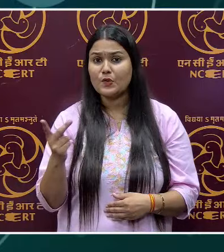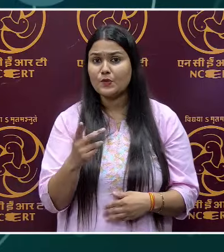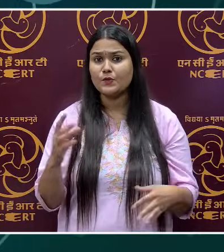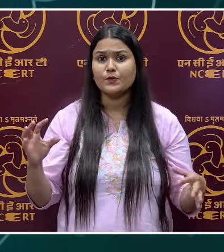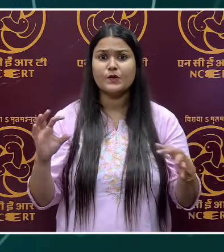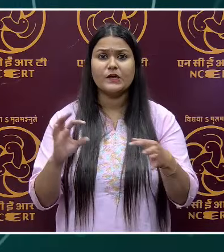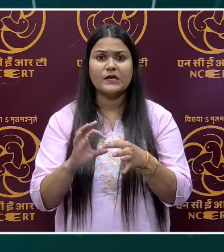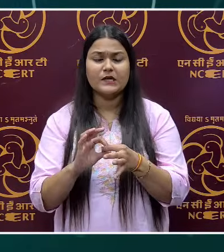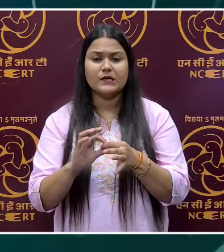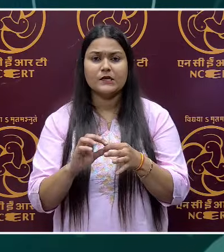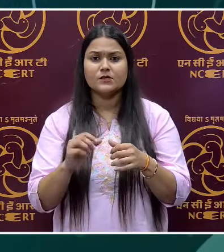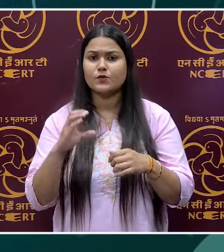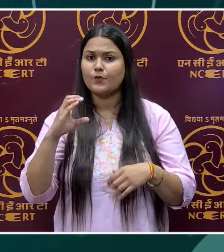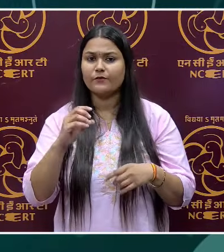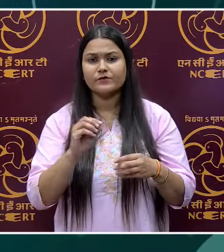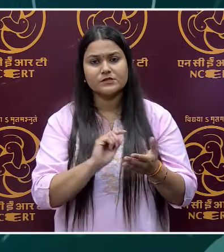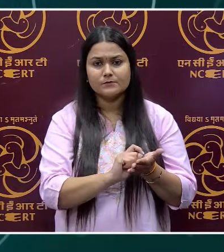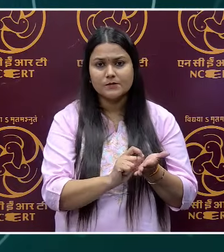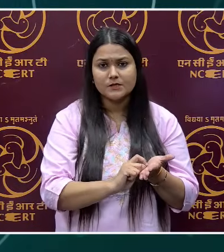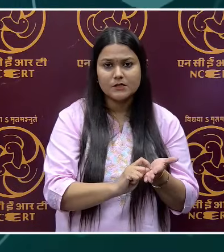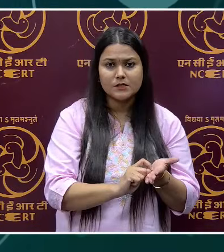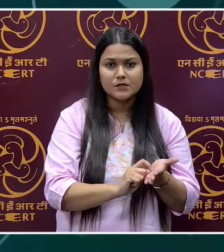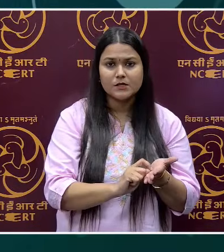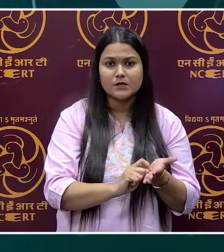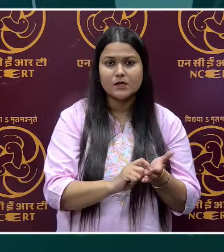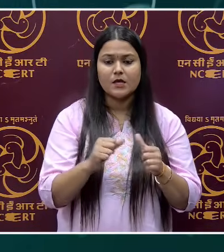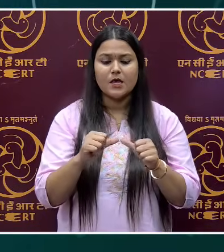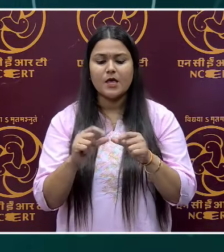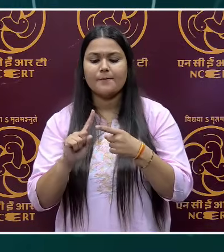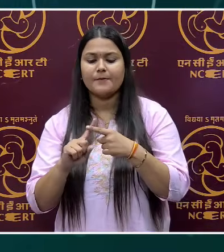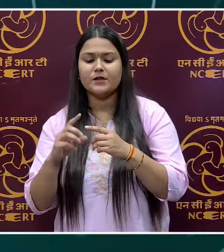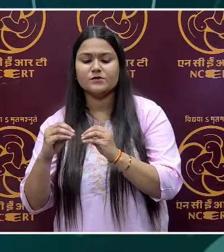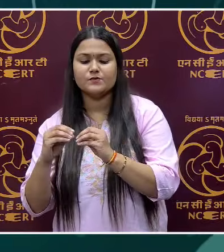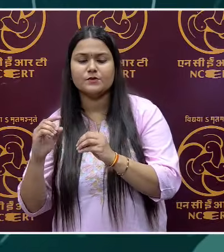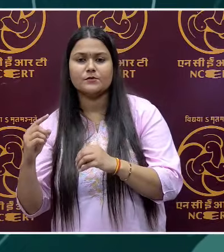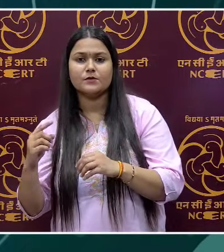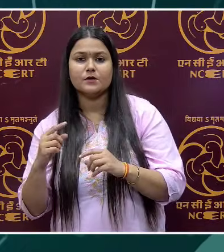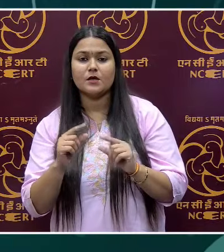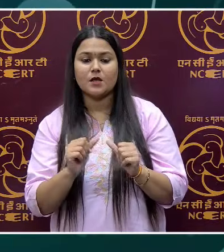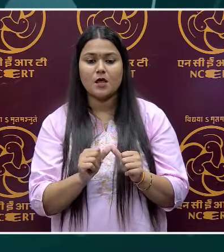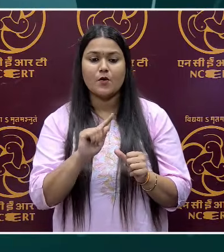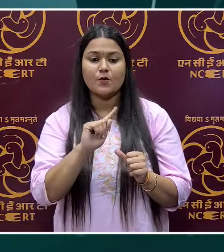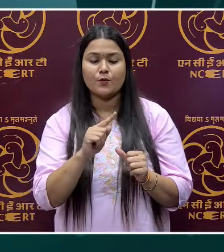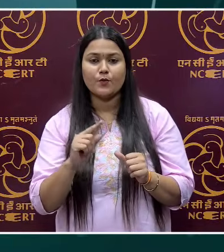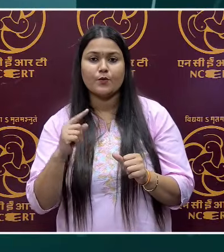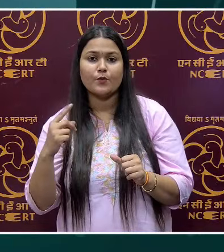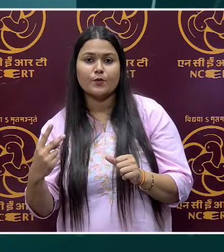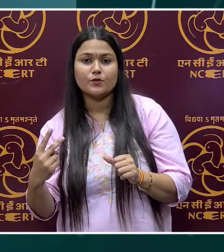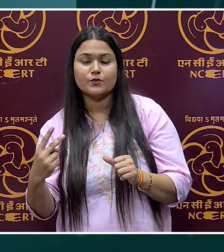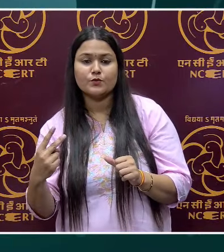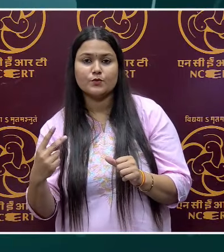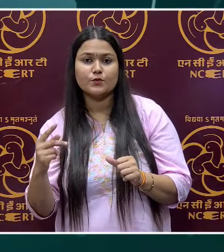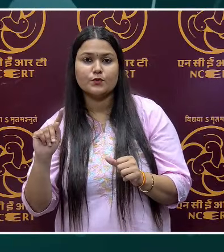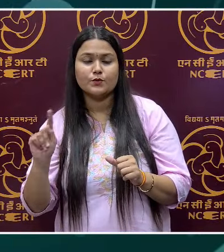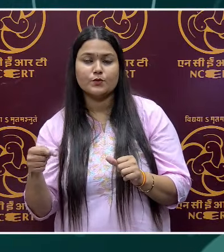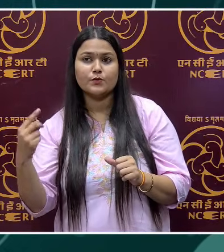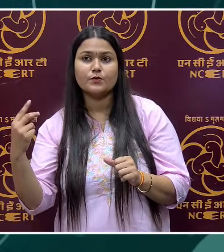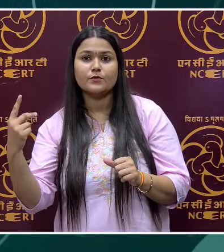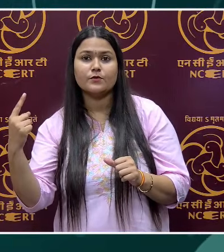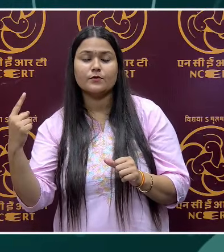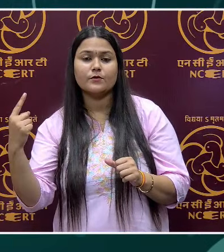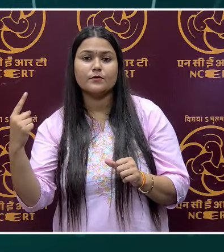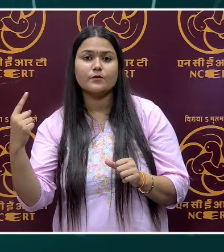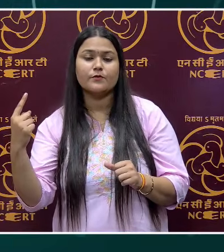have written coefficients multiple of a square, that is 1, multiple of ab, that is 2, multiple of b square, that